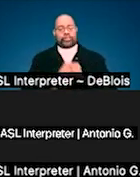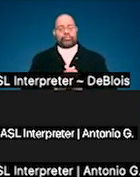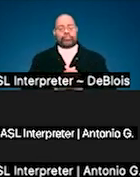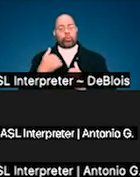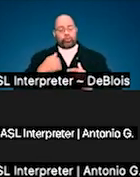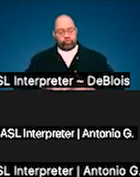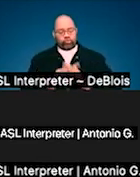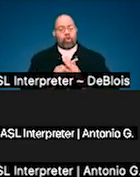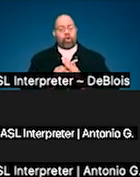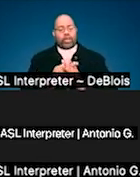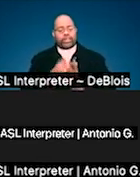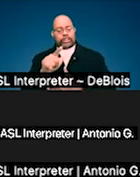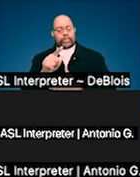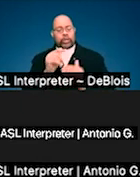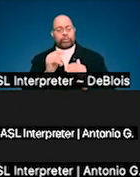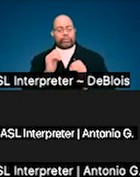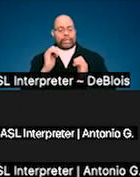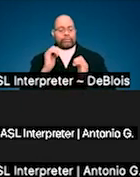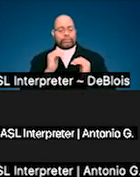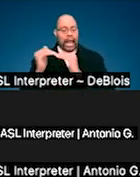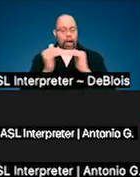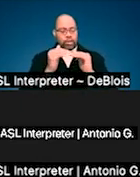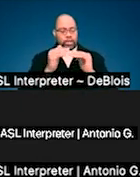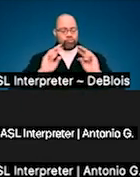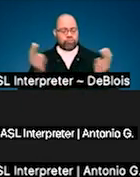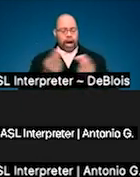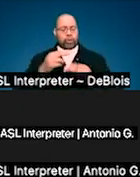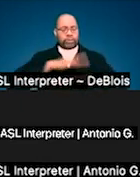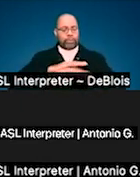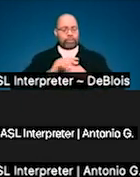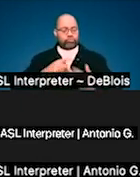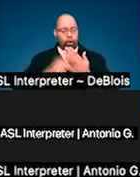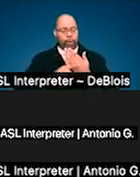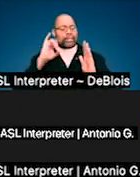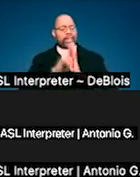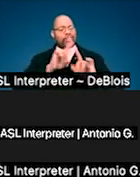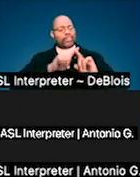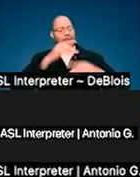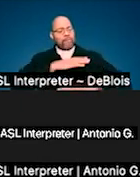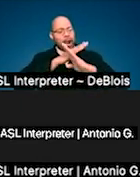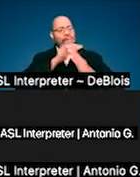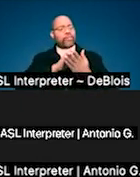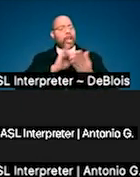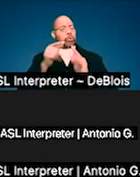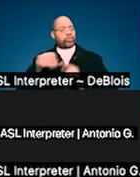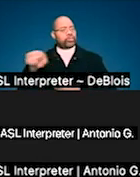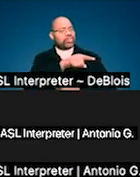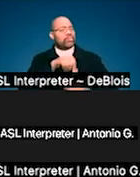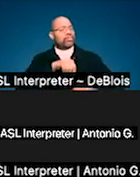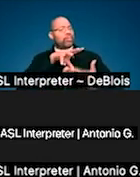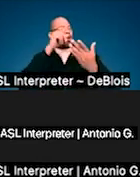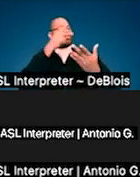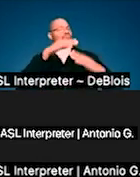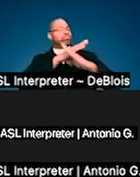launched the Digital Equity Education Roundtables initiative to identify barriers that learner communities face in